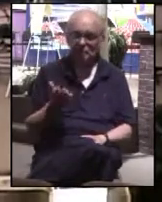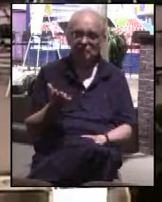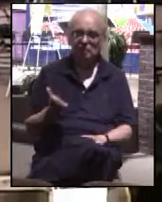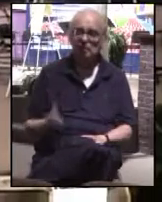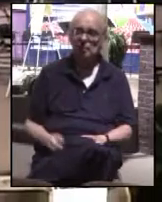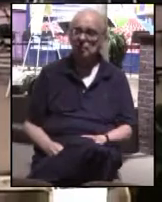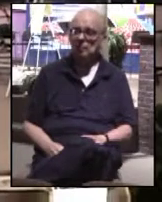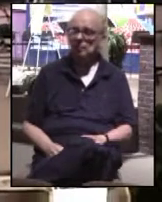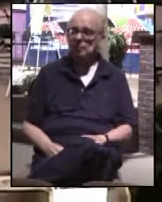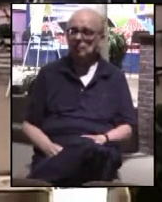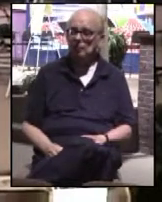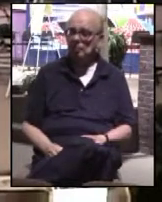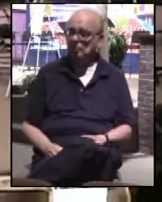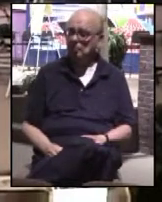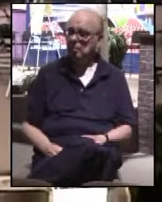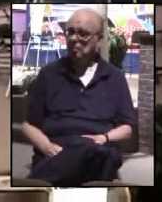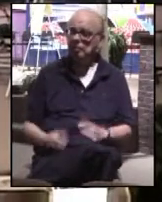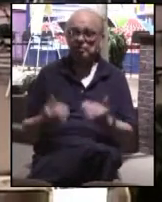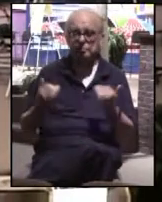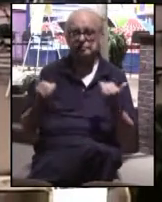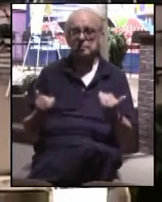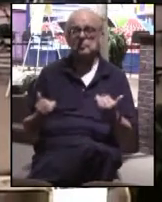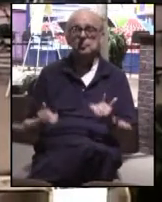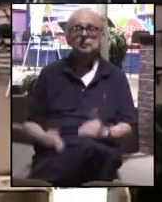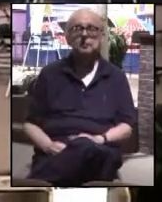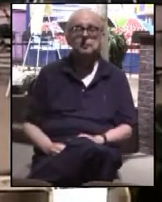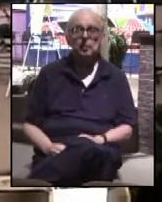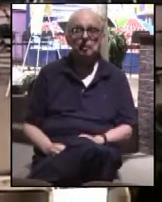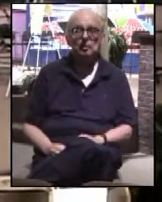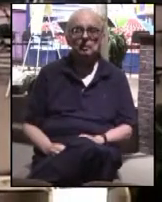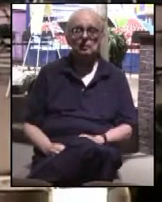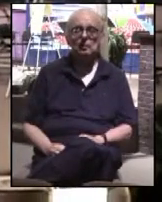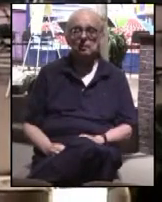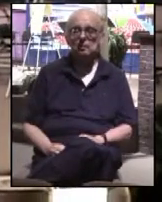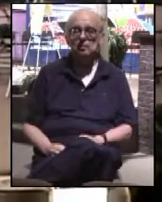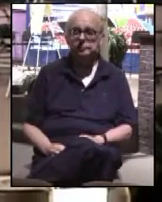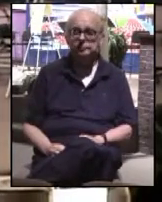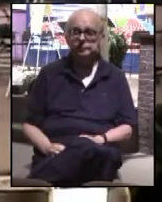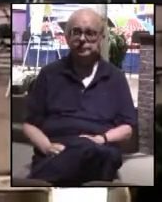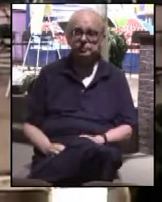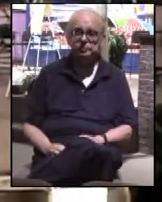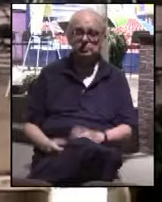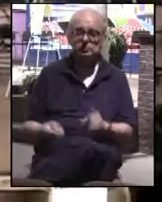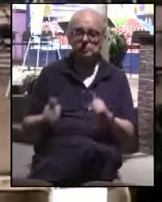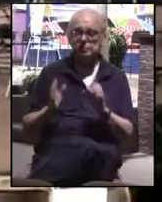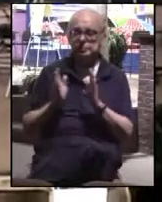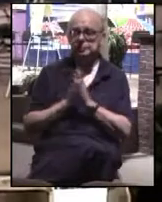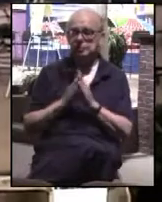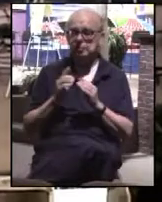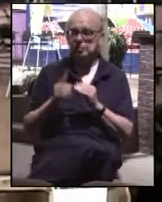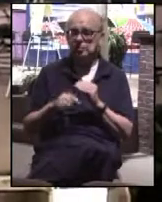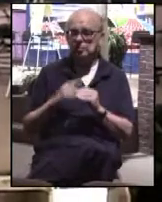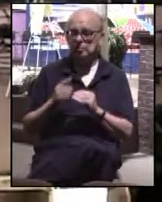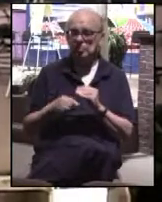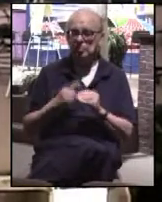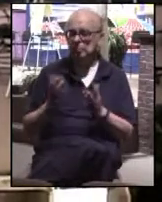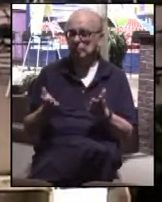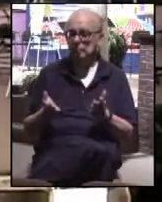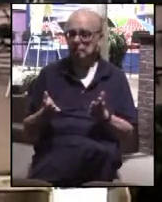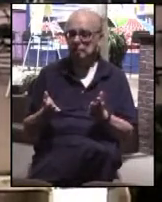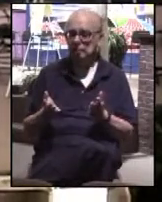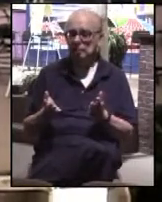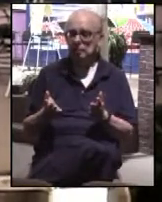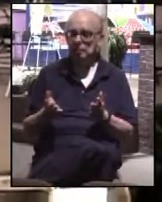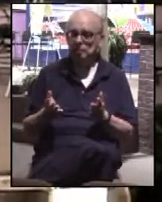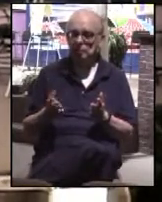now when i asked you about the dmv and i asked you about the